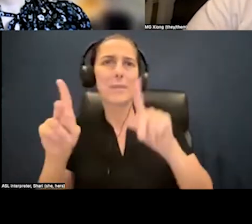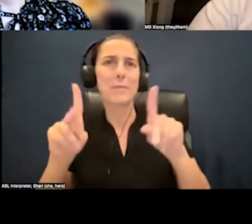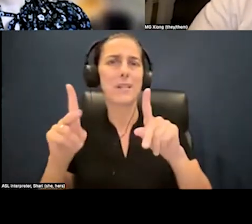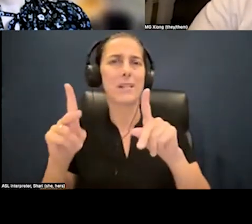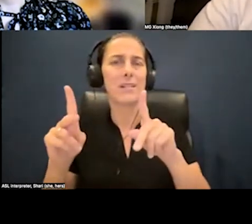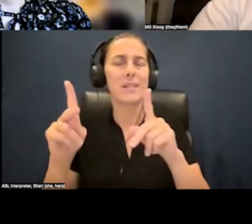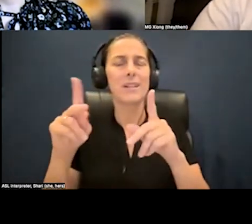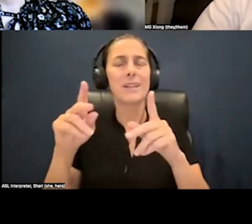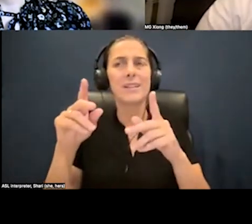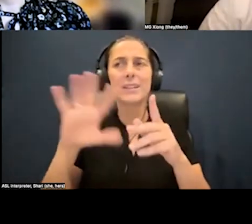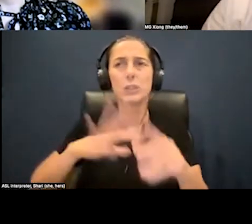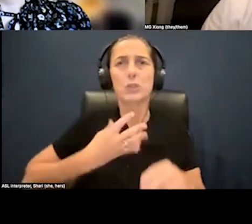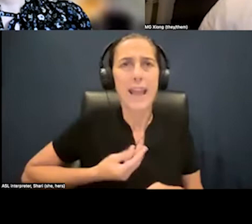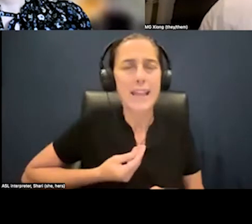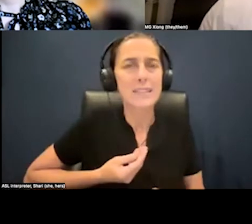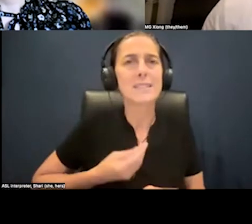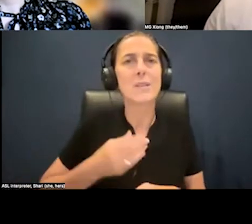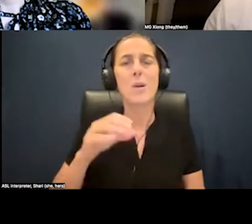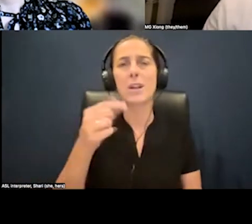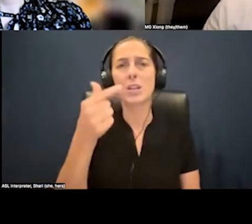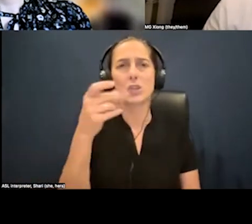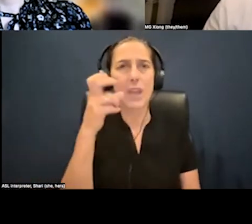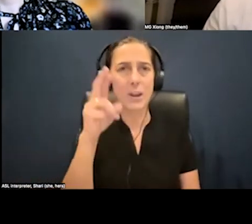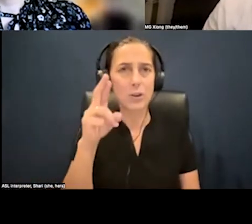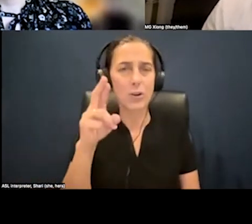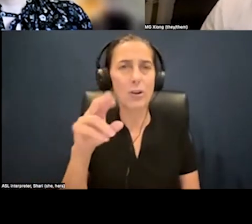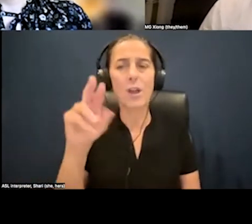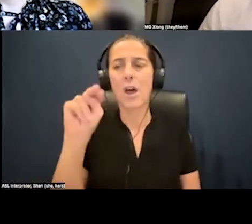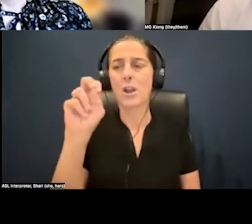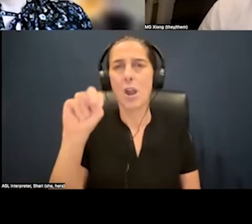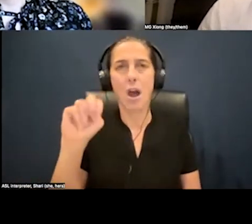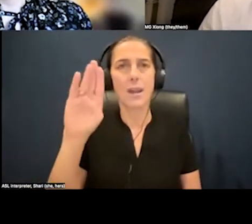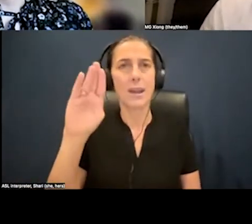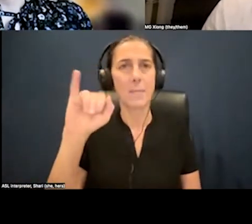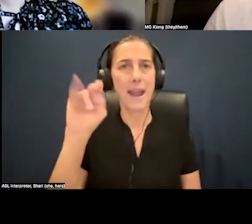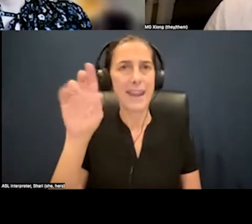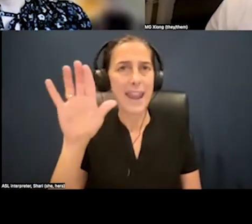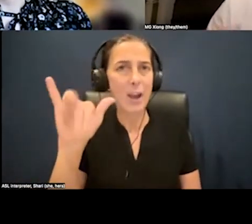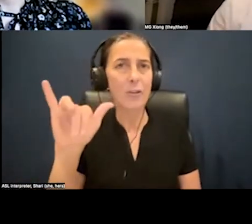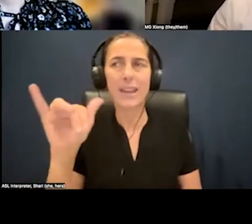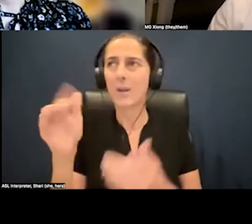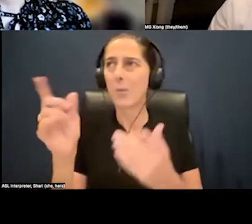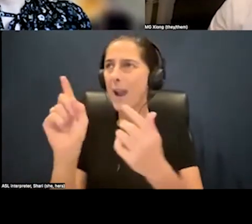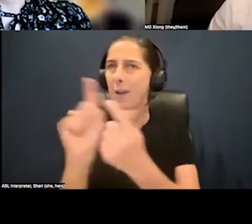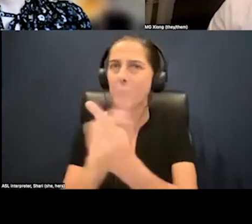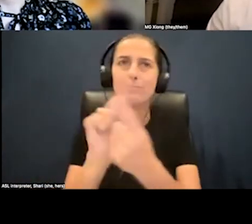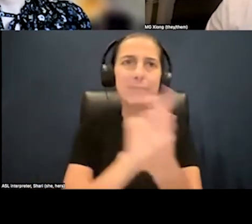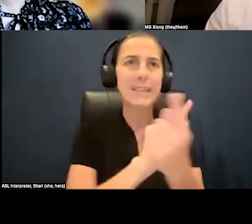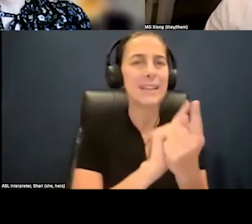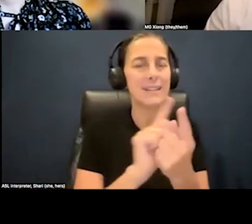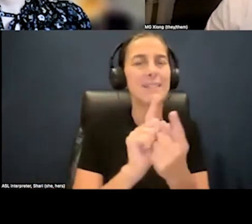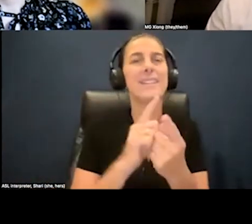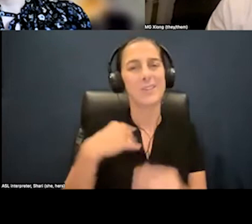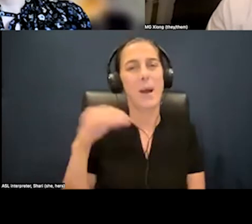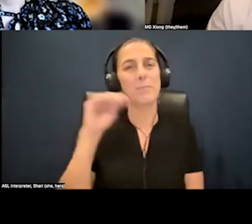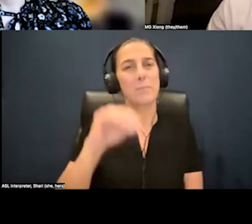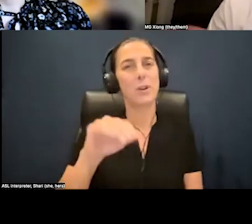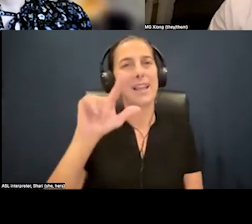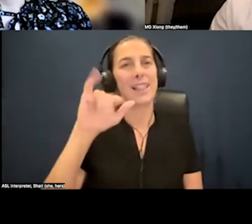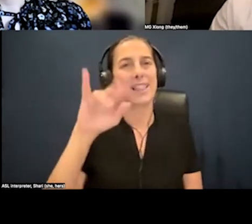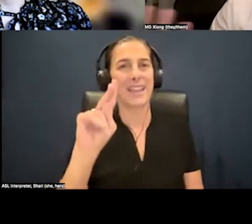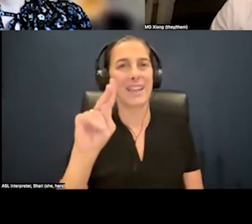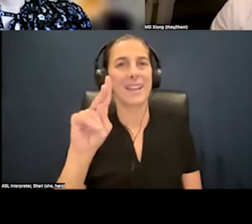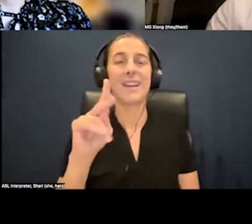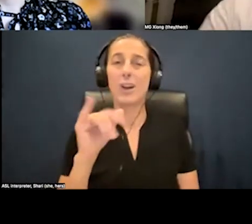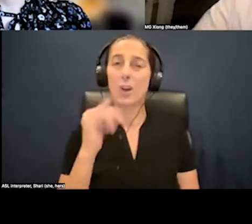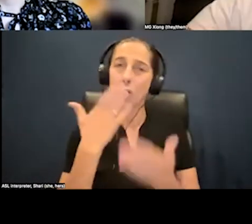individuals. And so I'm putting our community calendar link in the chat. And these are great places to connect with people